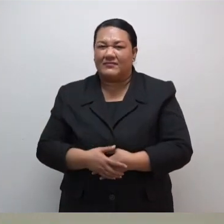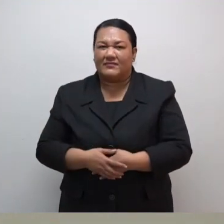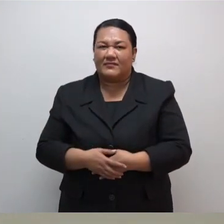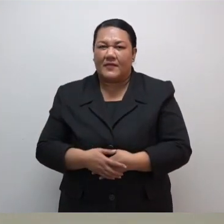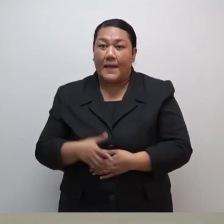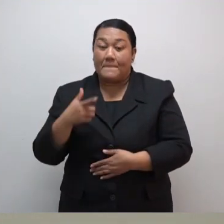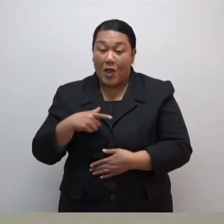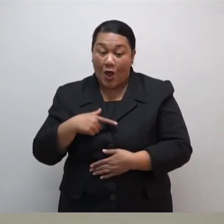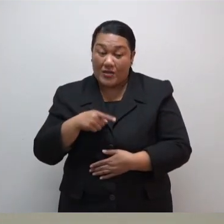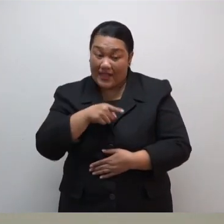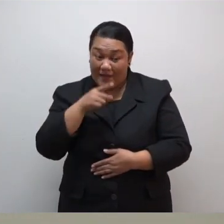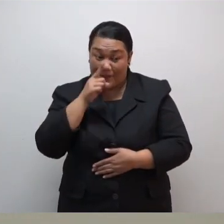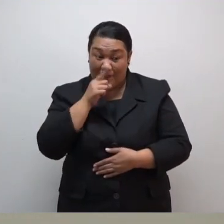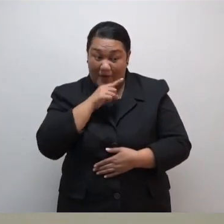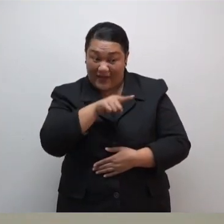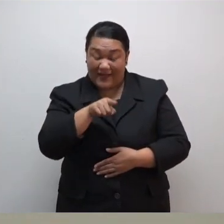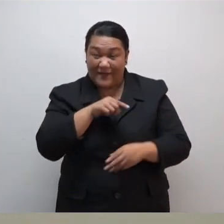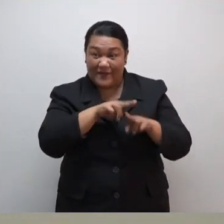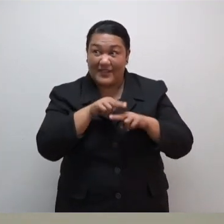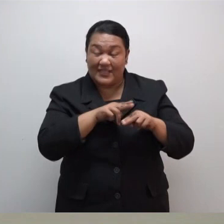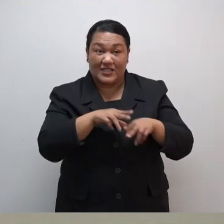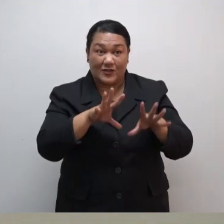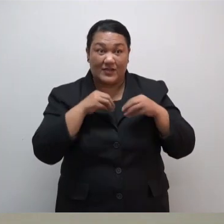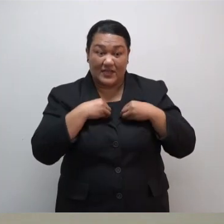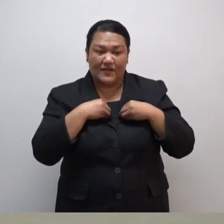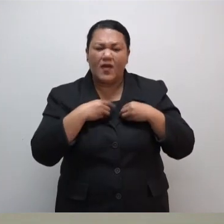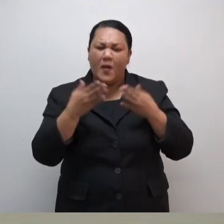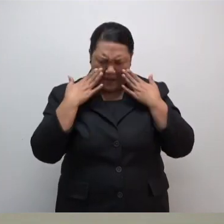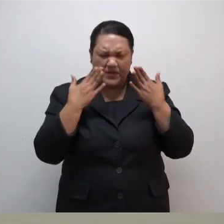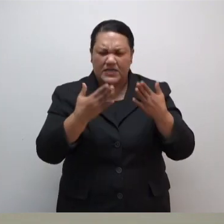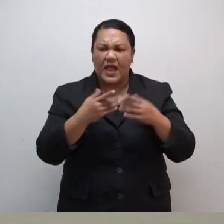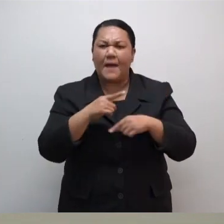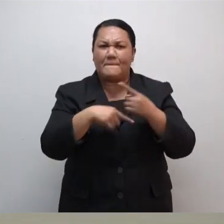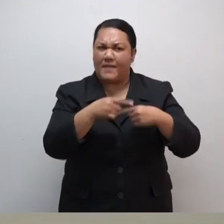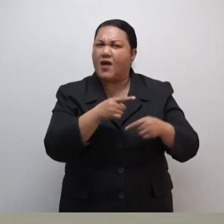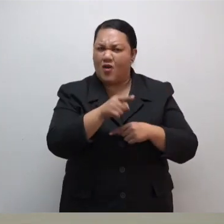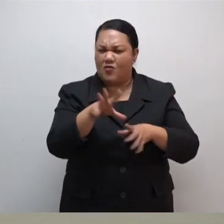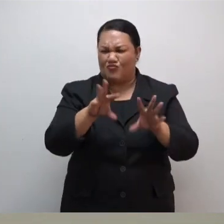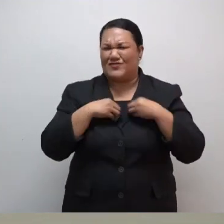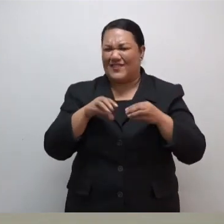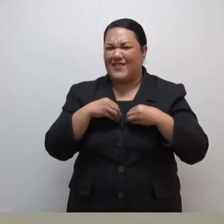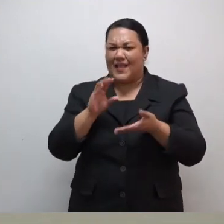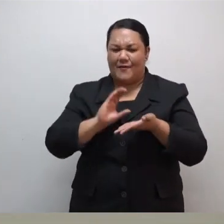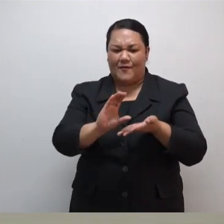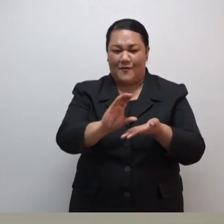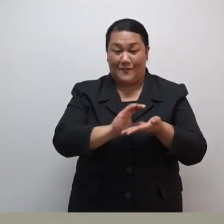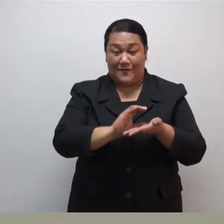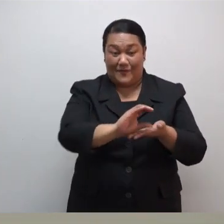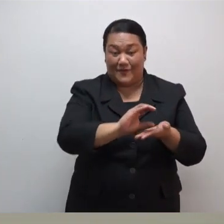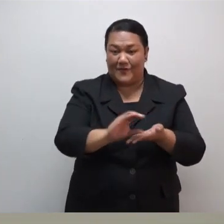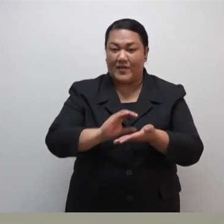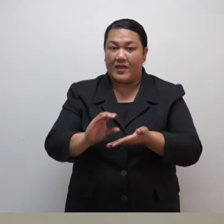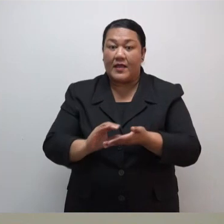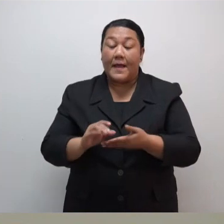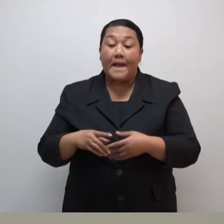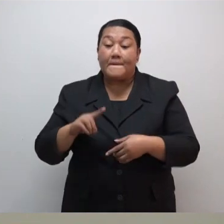Fijian people who have received the funds are very appreciative of it. In fact, I think everybody's appreciative of it. But the bulk of the Fijians